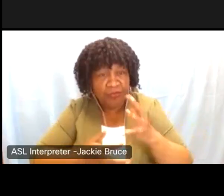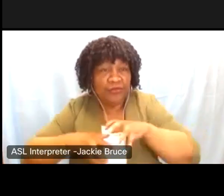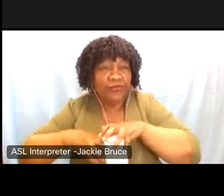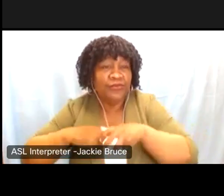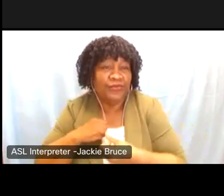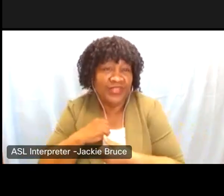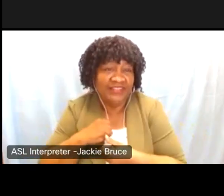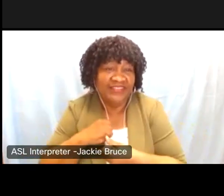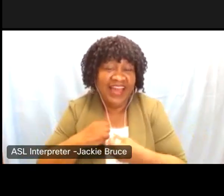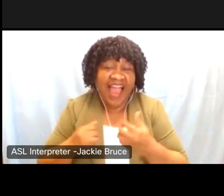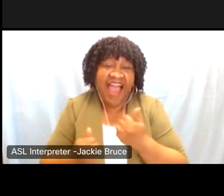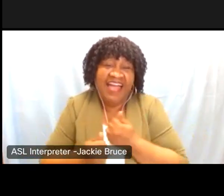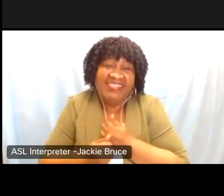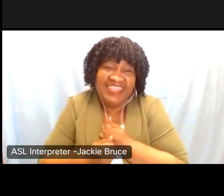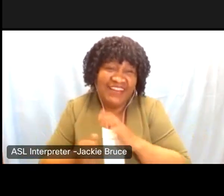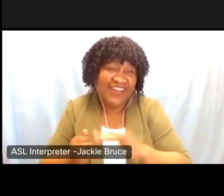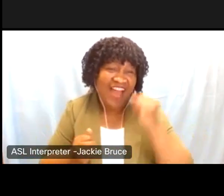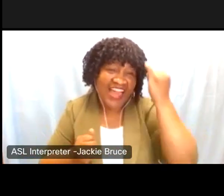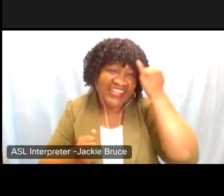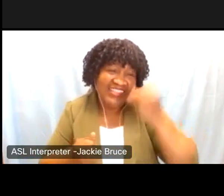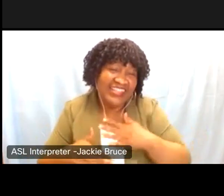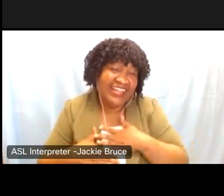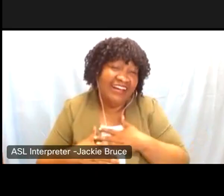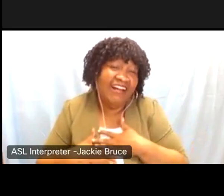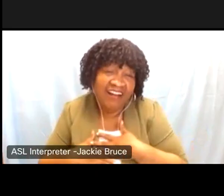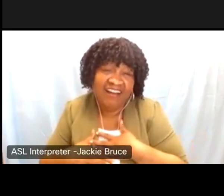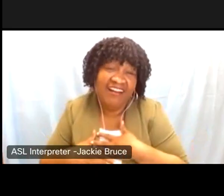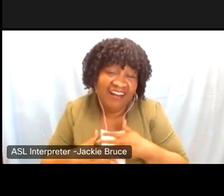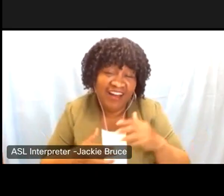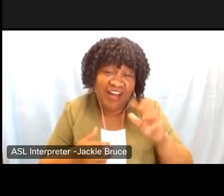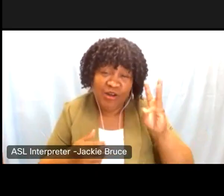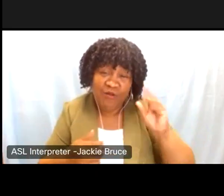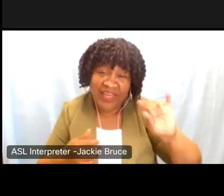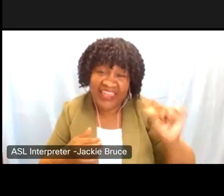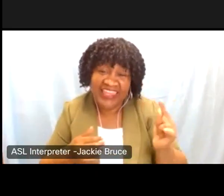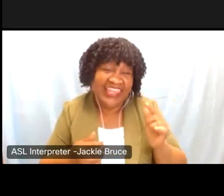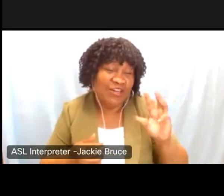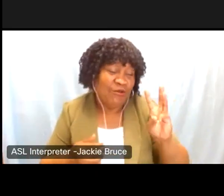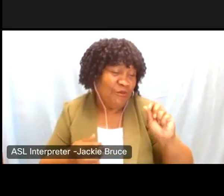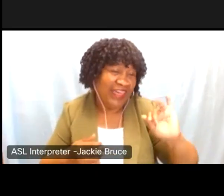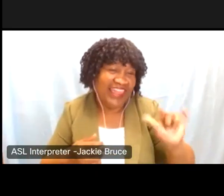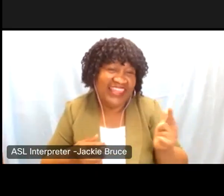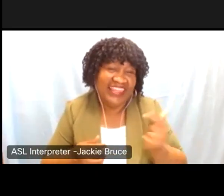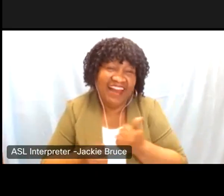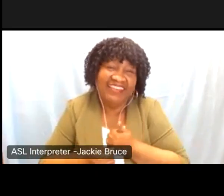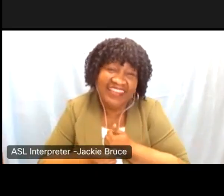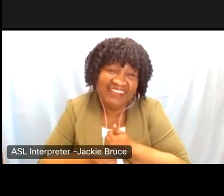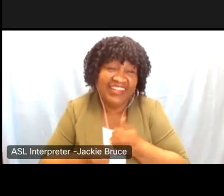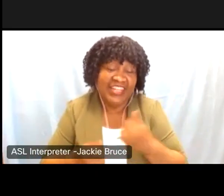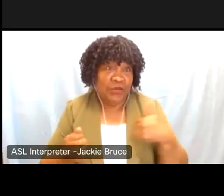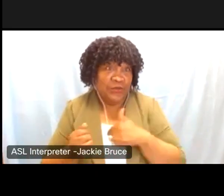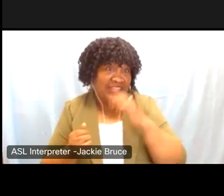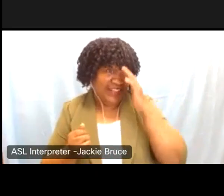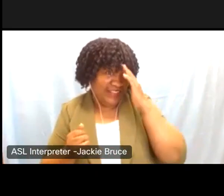of wailing. I really do. And one of the things that Latinx are known for, especially Caribbean